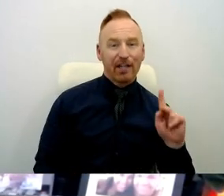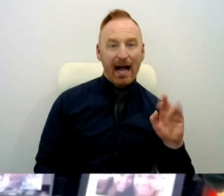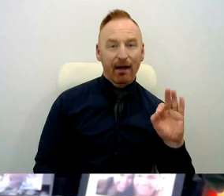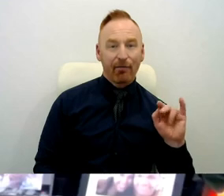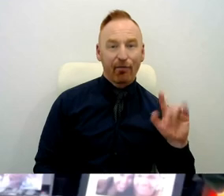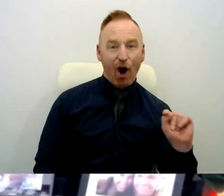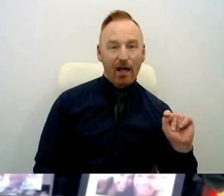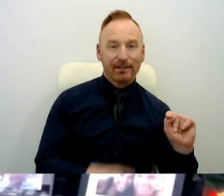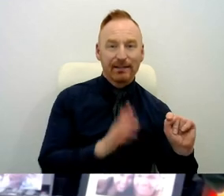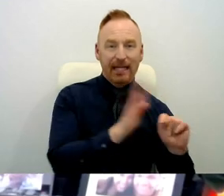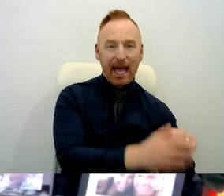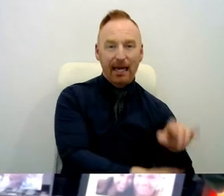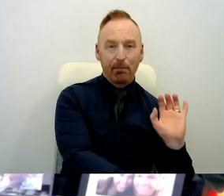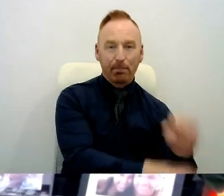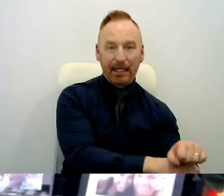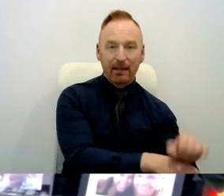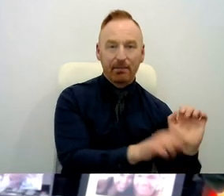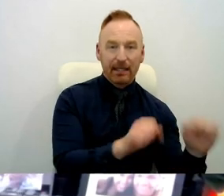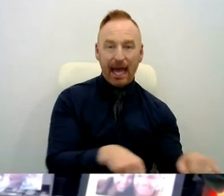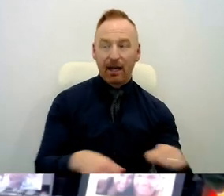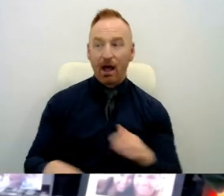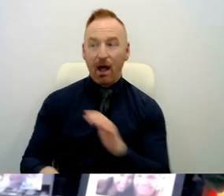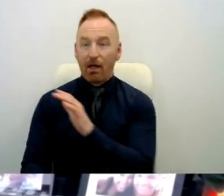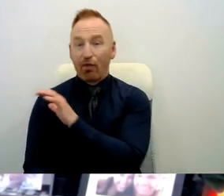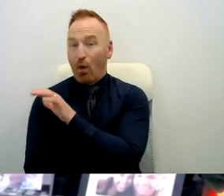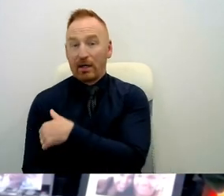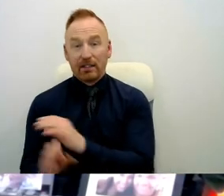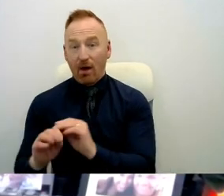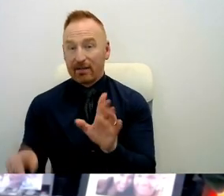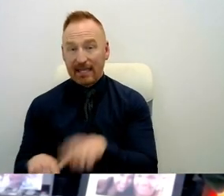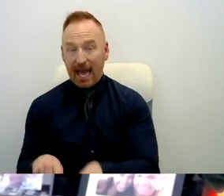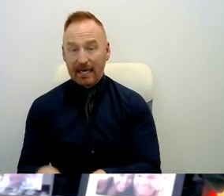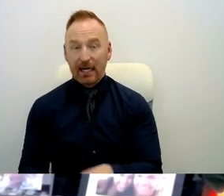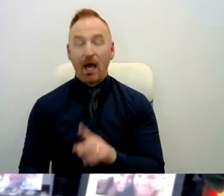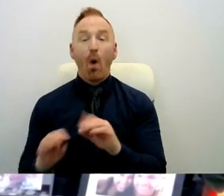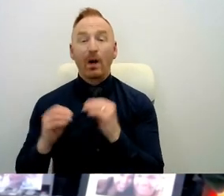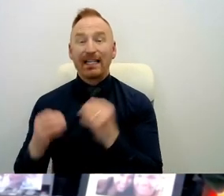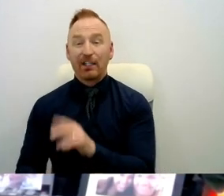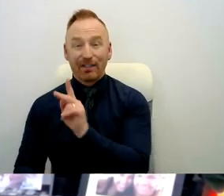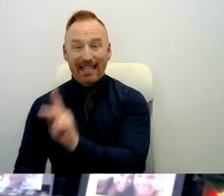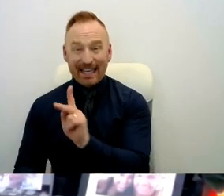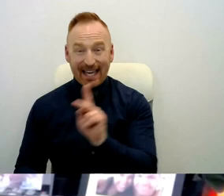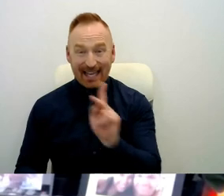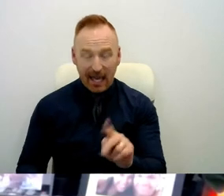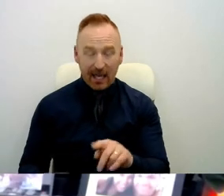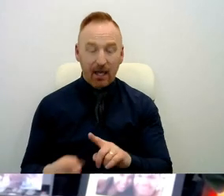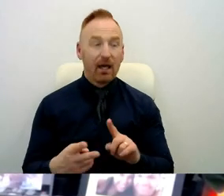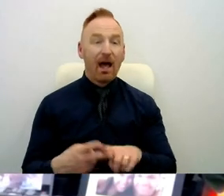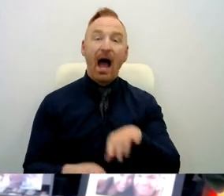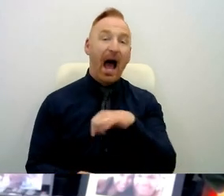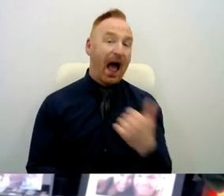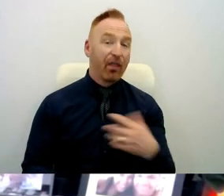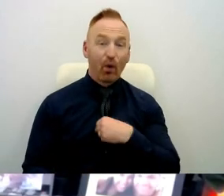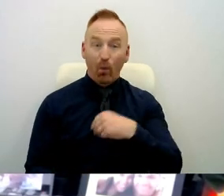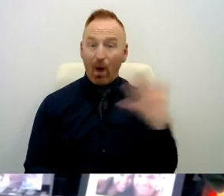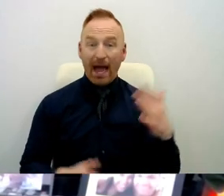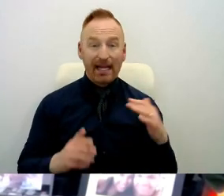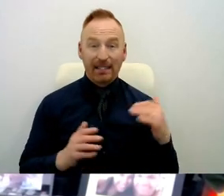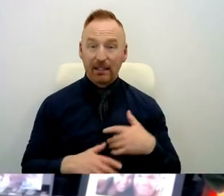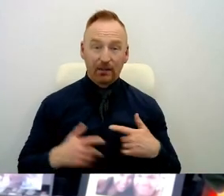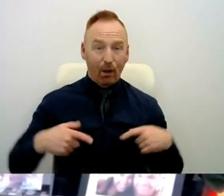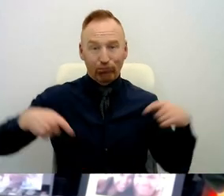authorities apparently cannot." Organizations like the Ku Klux Klan, the KKK, and other white